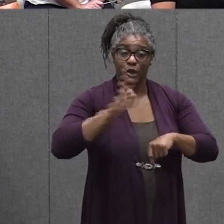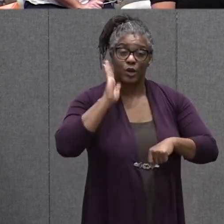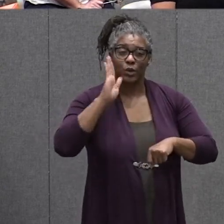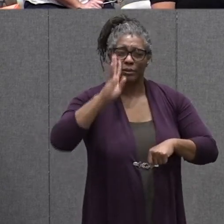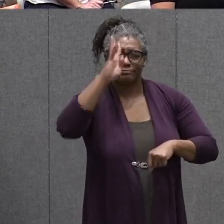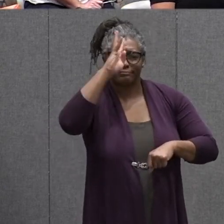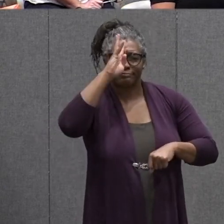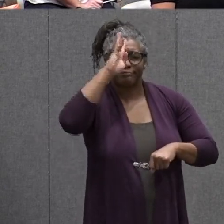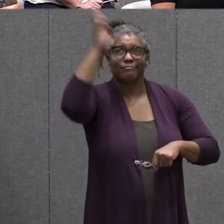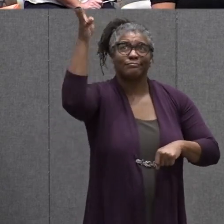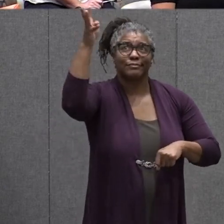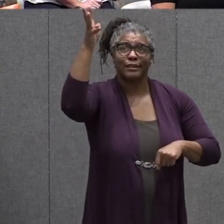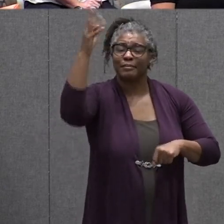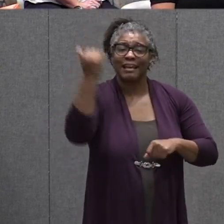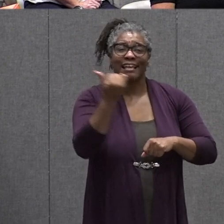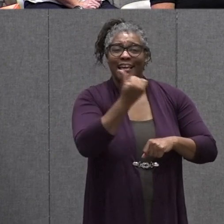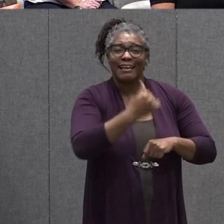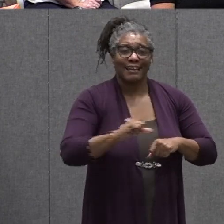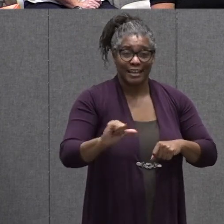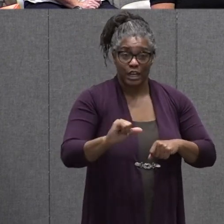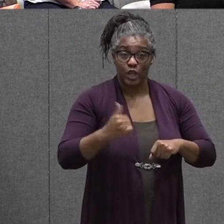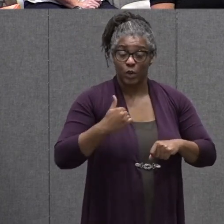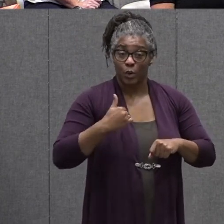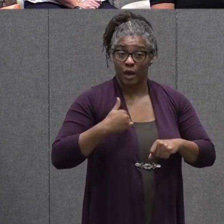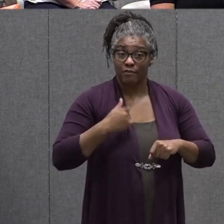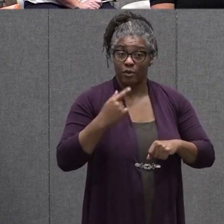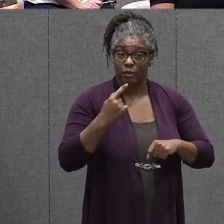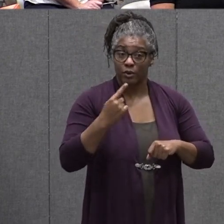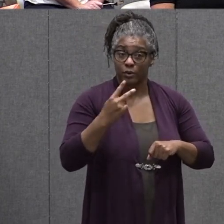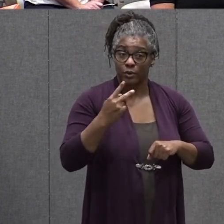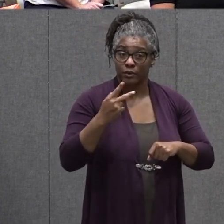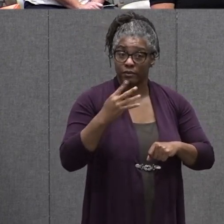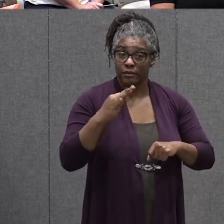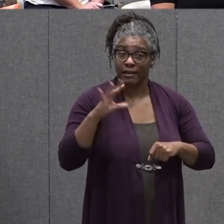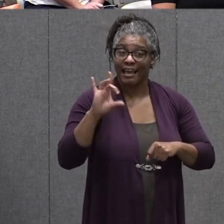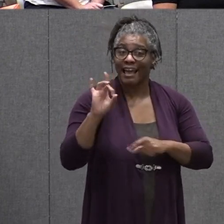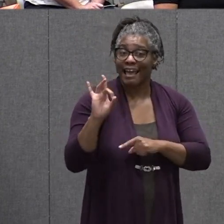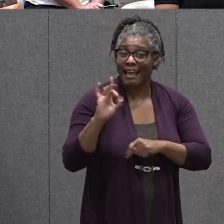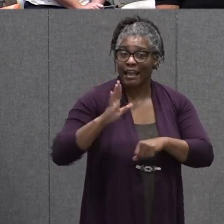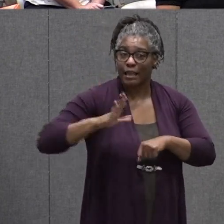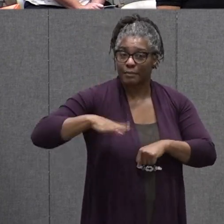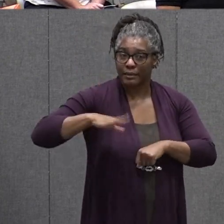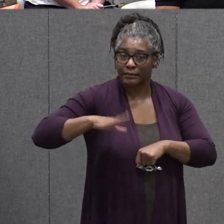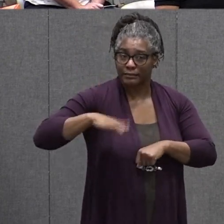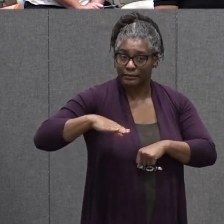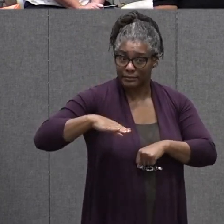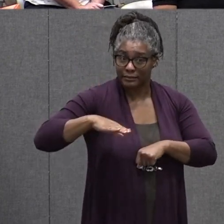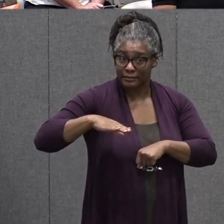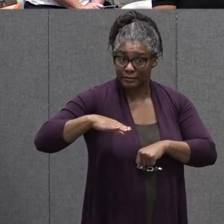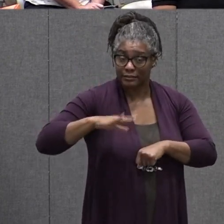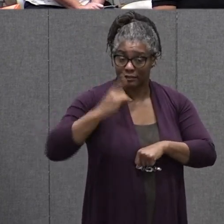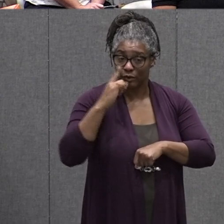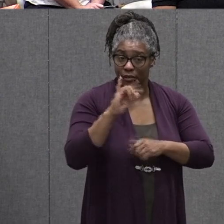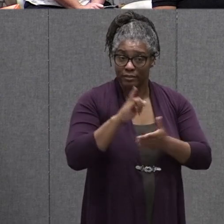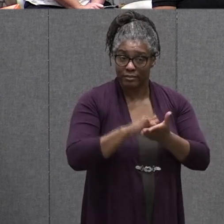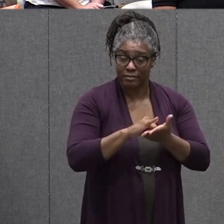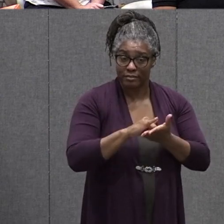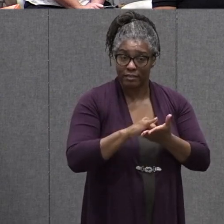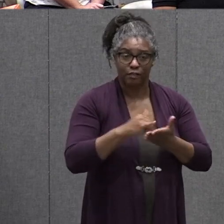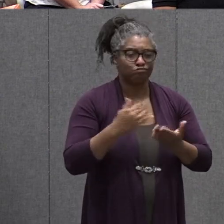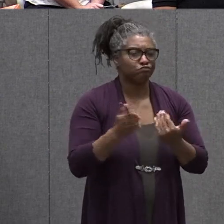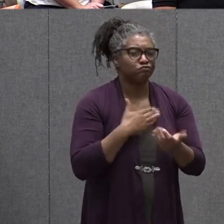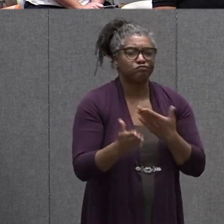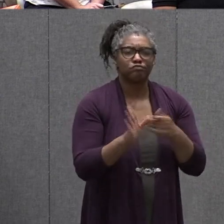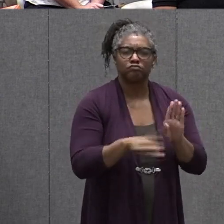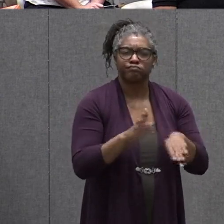anything that you want, and you have 8 beats to play whatever it is you want to play, even if that means that you're doing a drum roll the whole